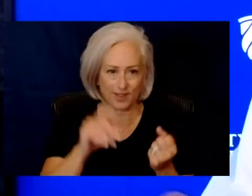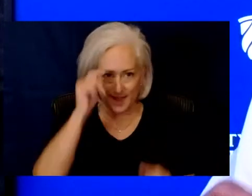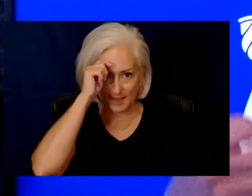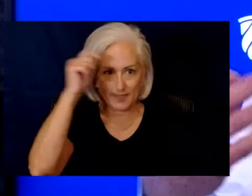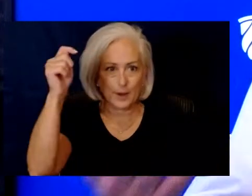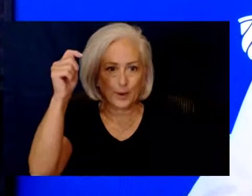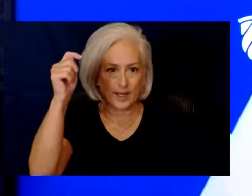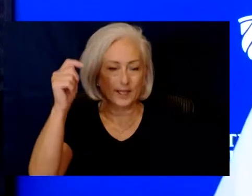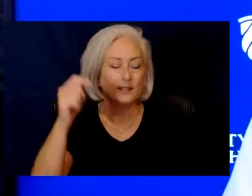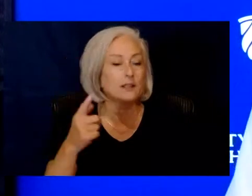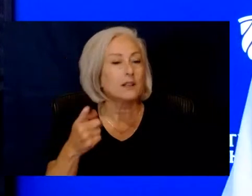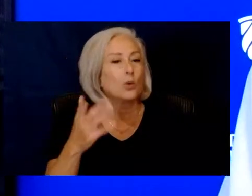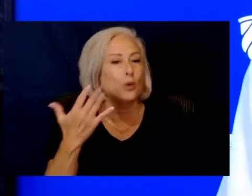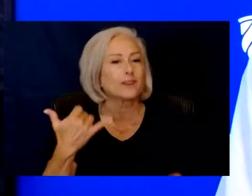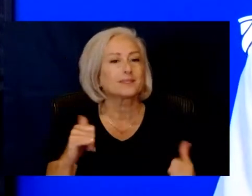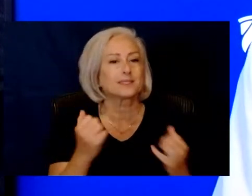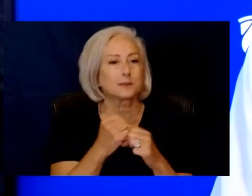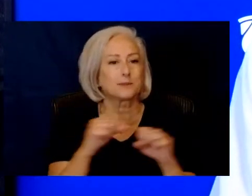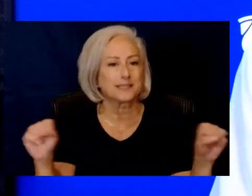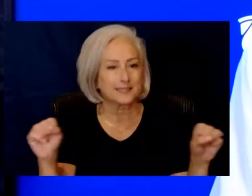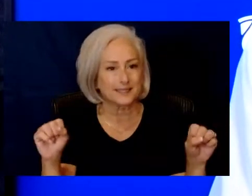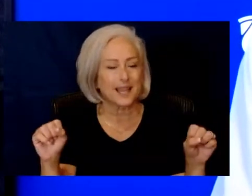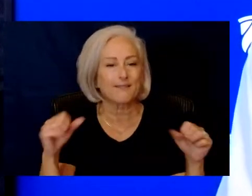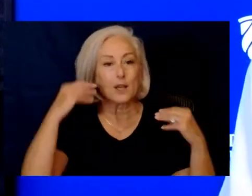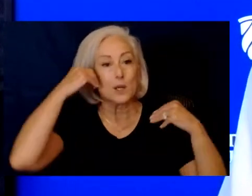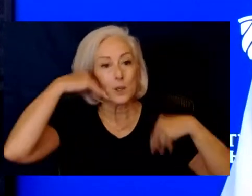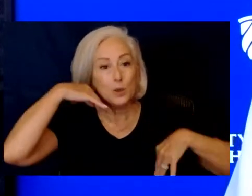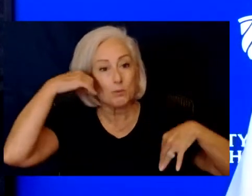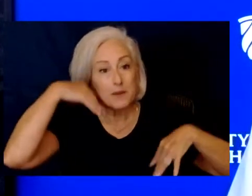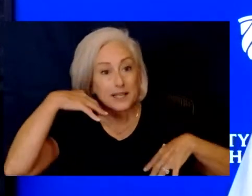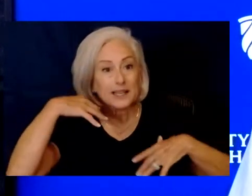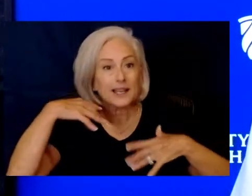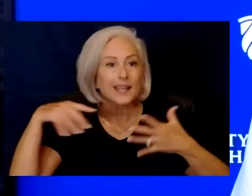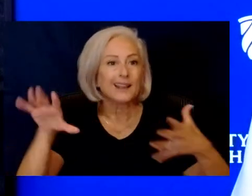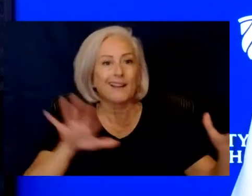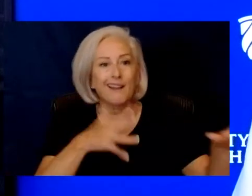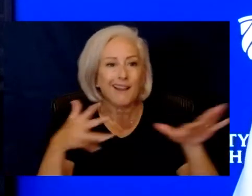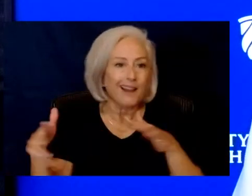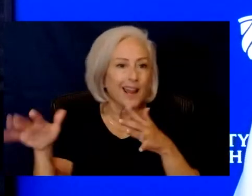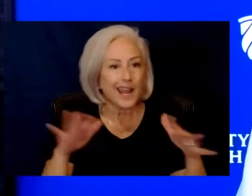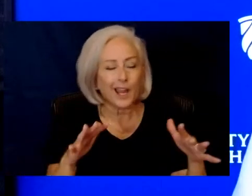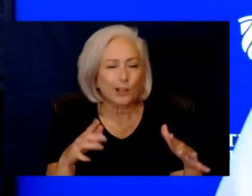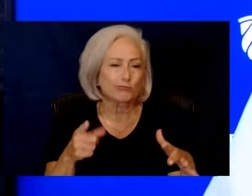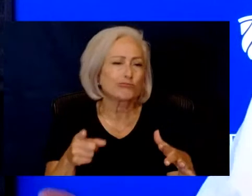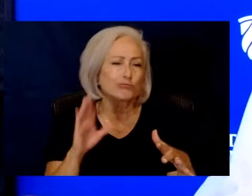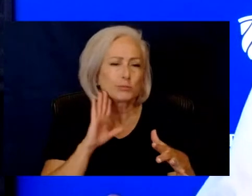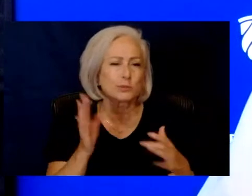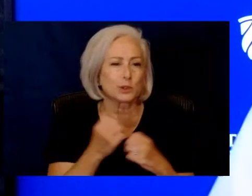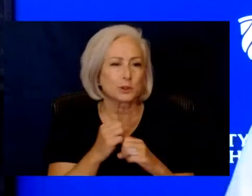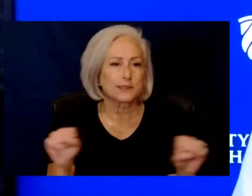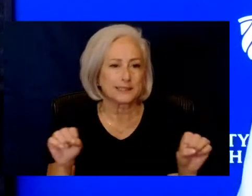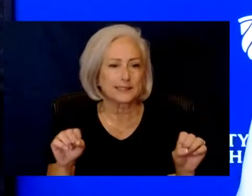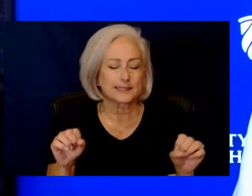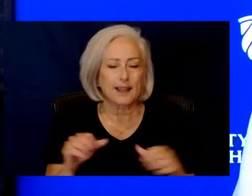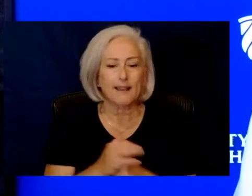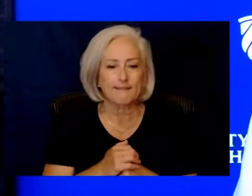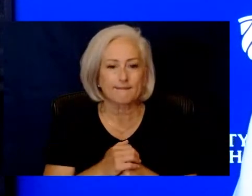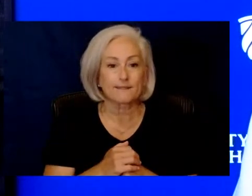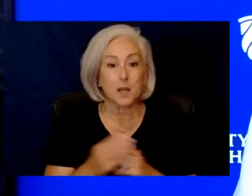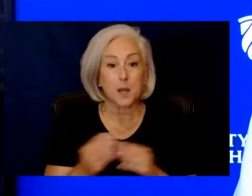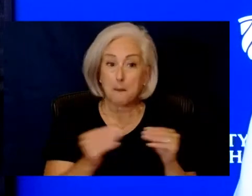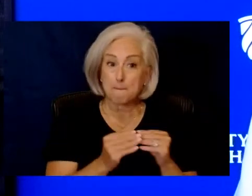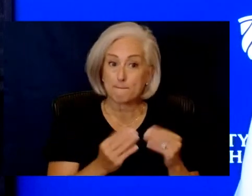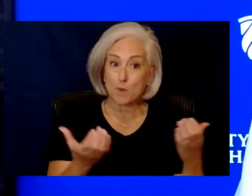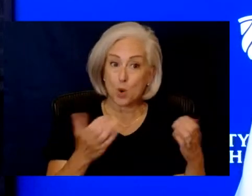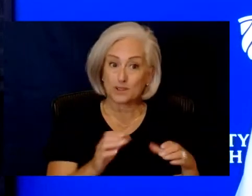said, humidity, turbulent air, things like that. I think you'll be safe going there. You're going to be more at risk of getting a